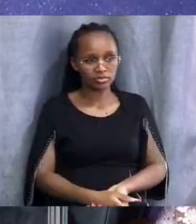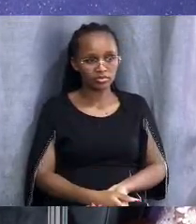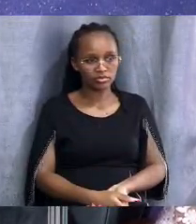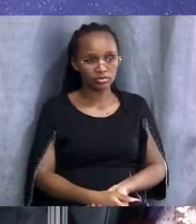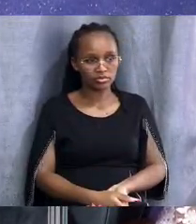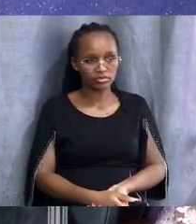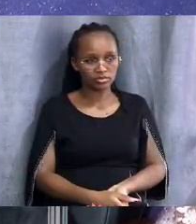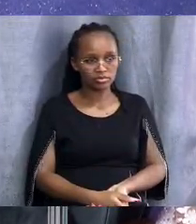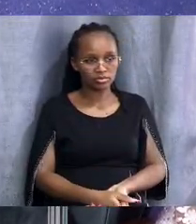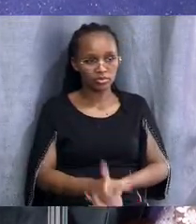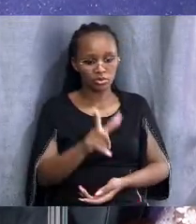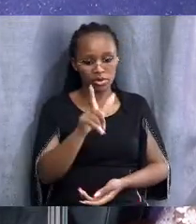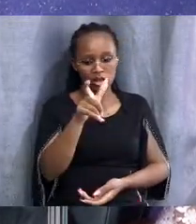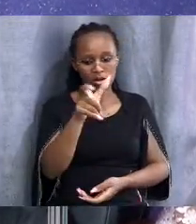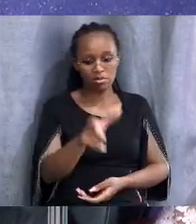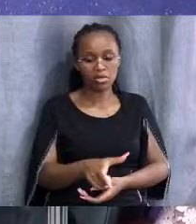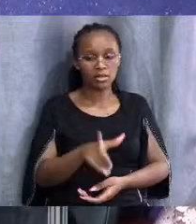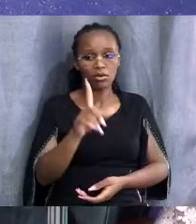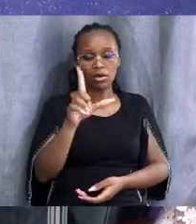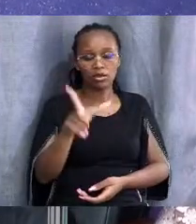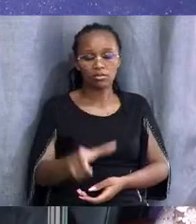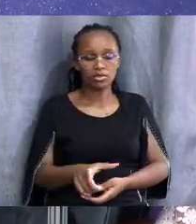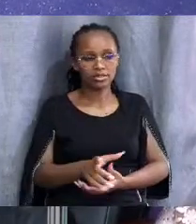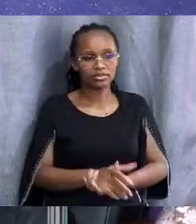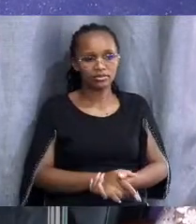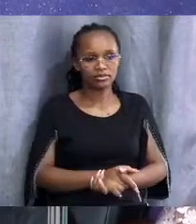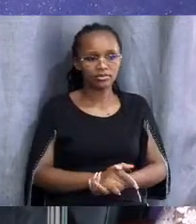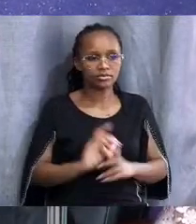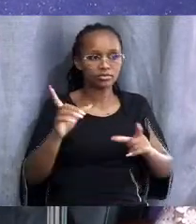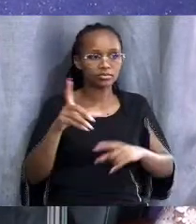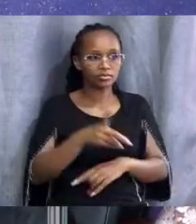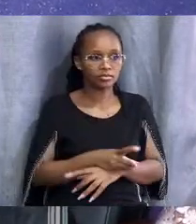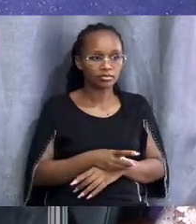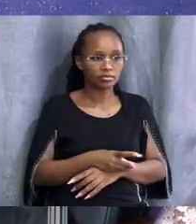one per person, but today